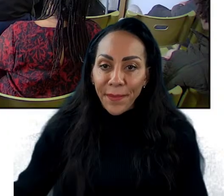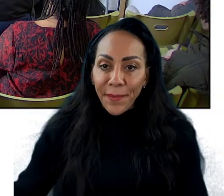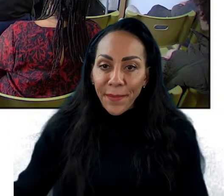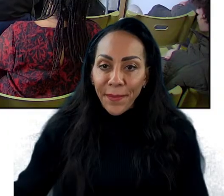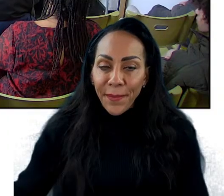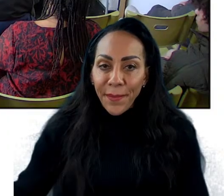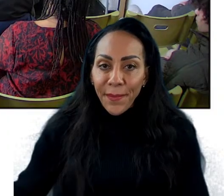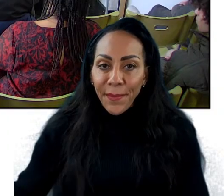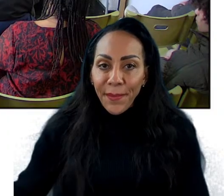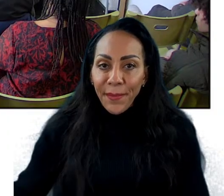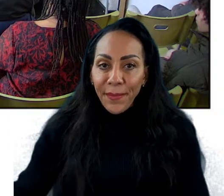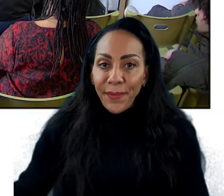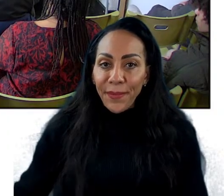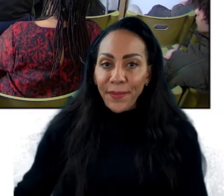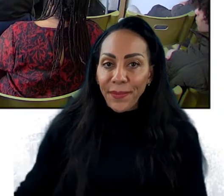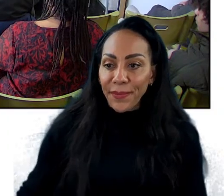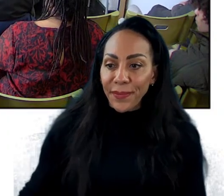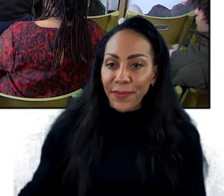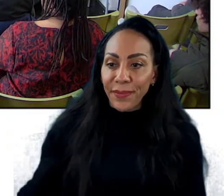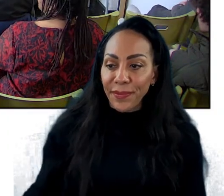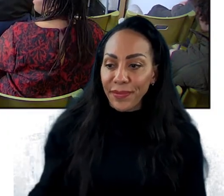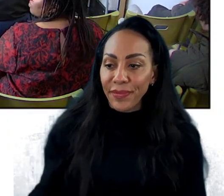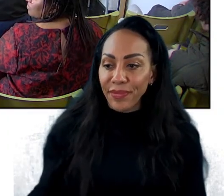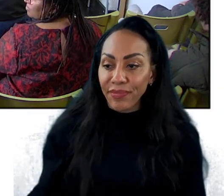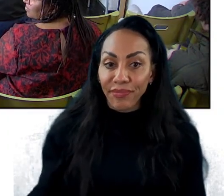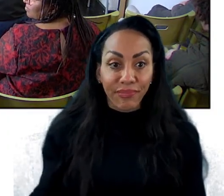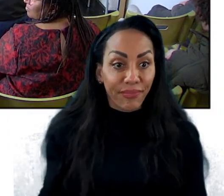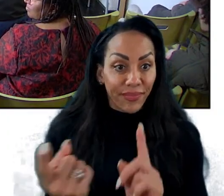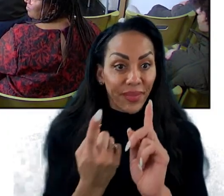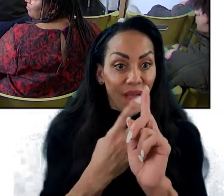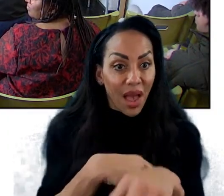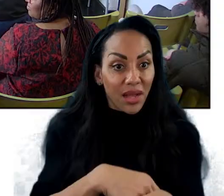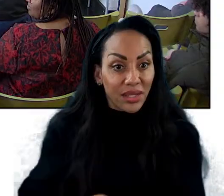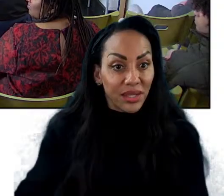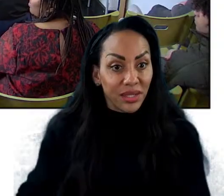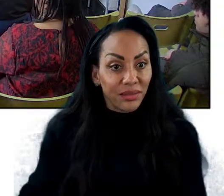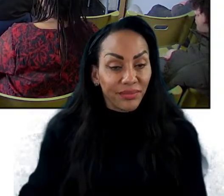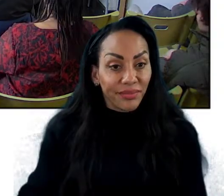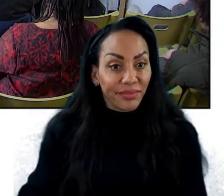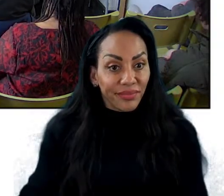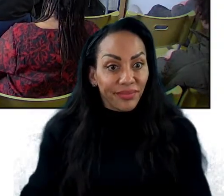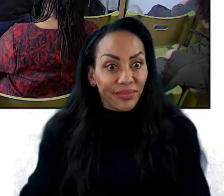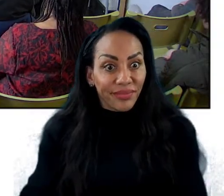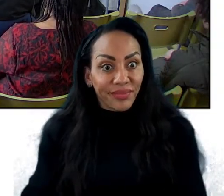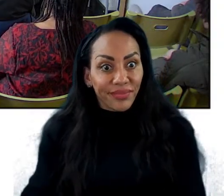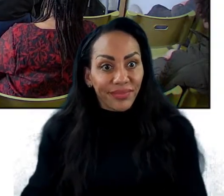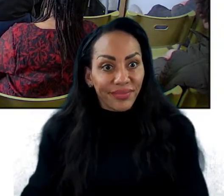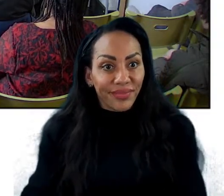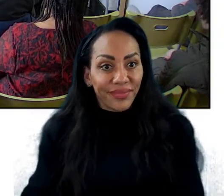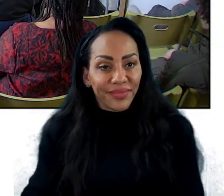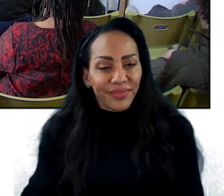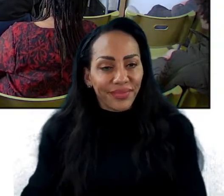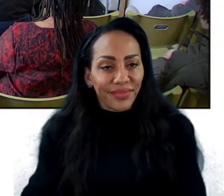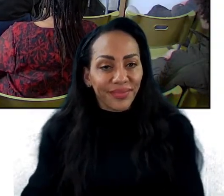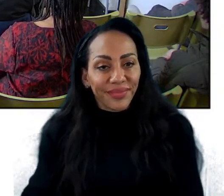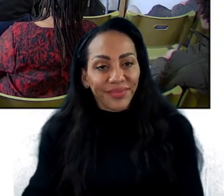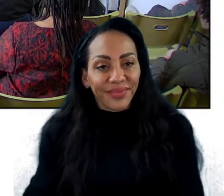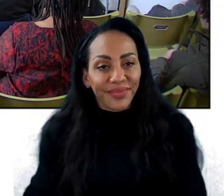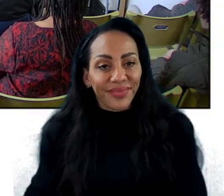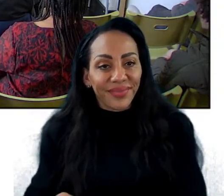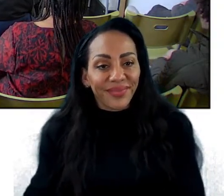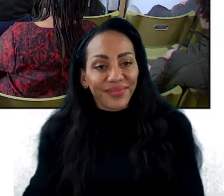Does that Very much. answer the question? Great. Thanks. I'll go over here.